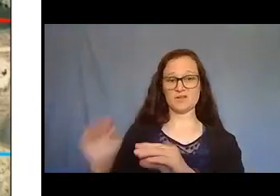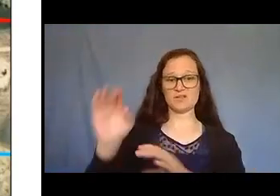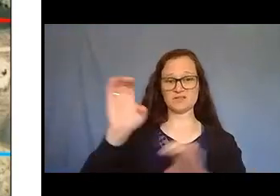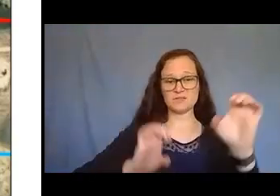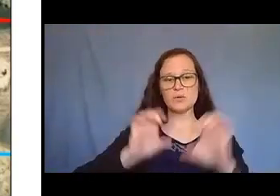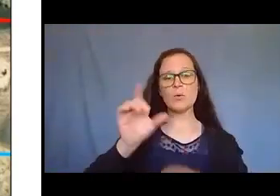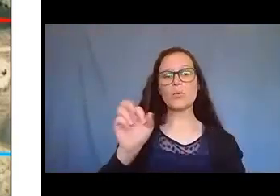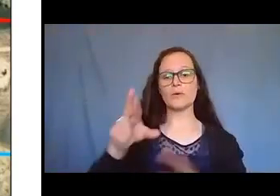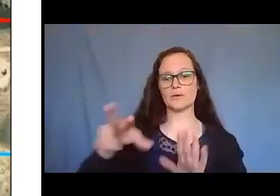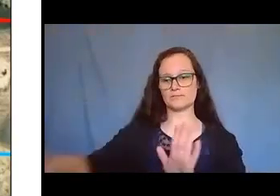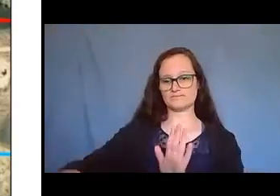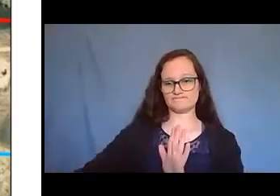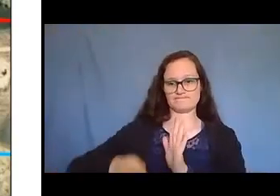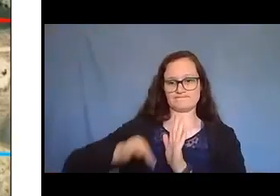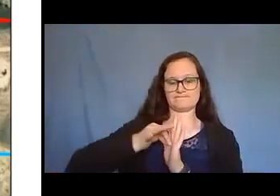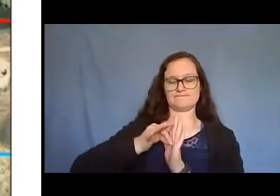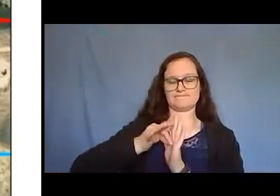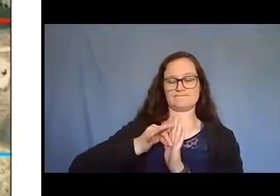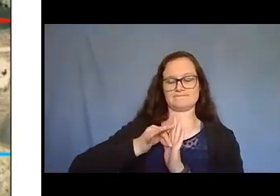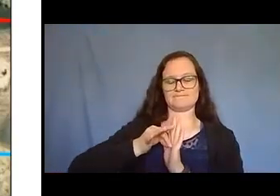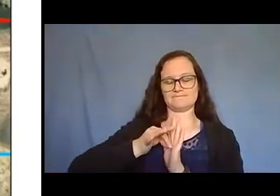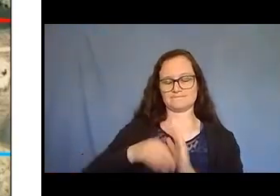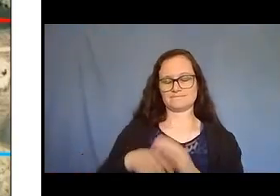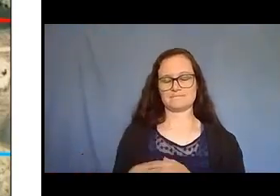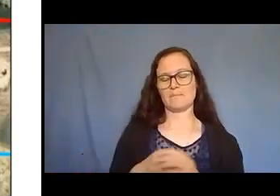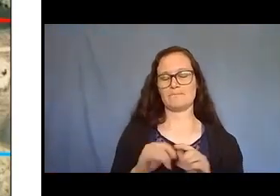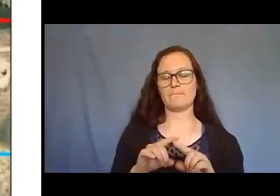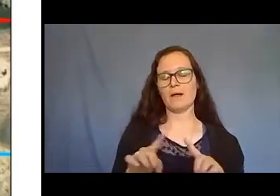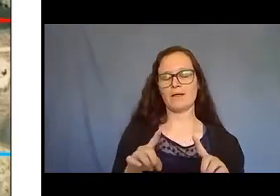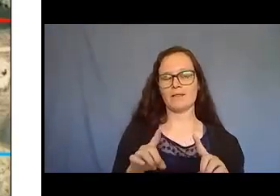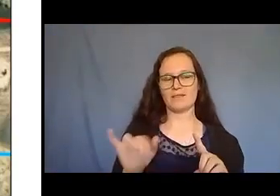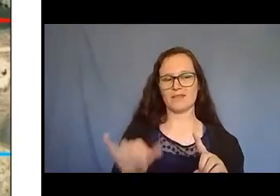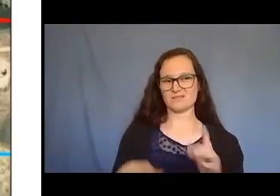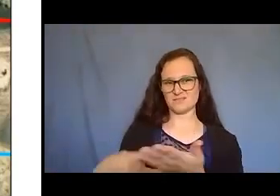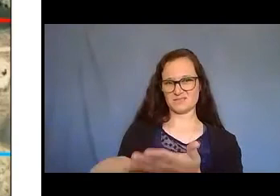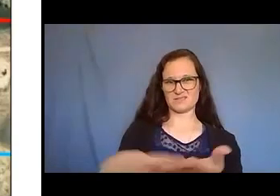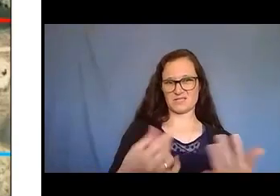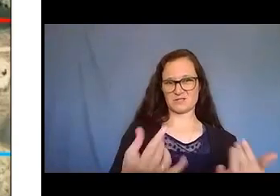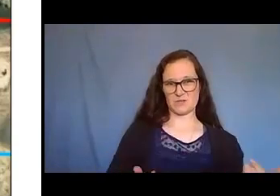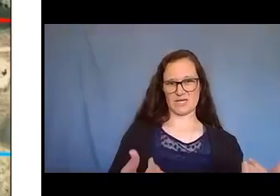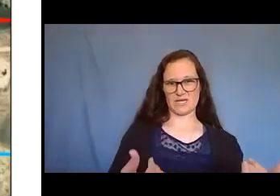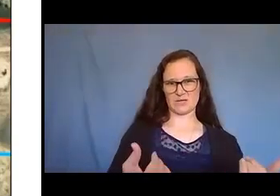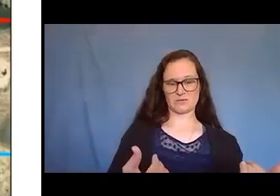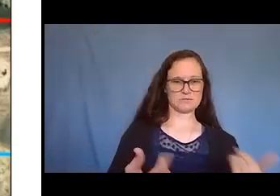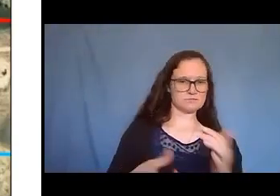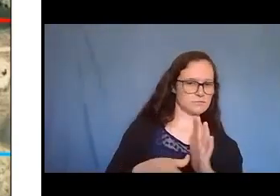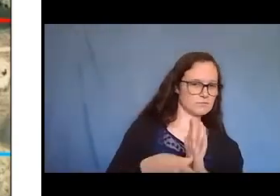extraction. So that's still sort of being discussed and reviewed, and